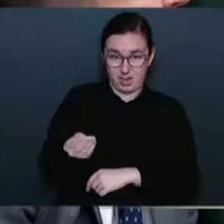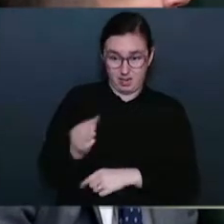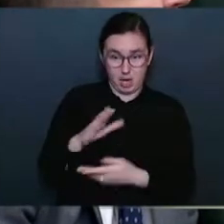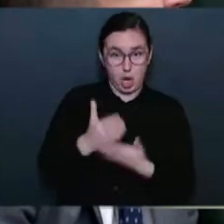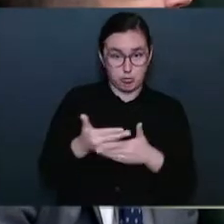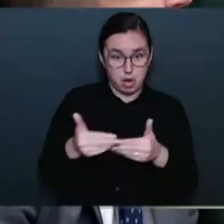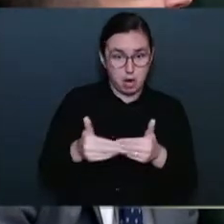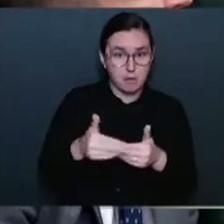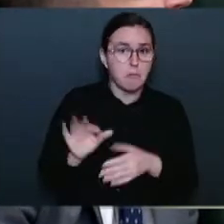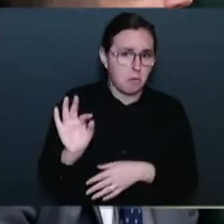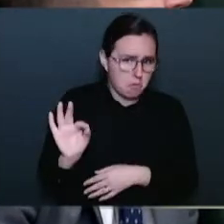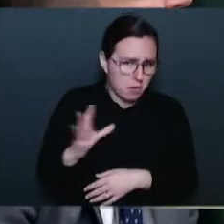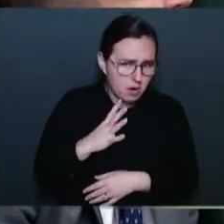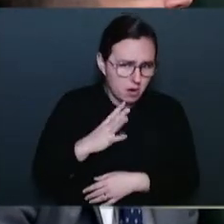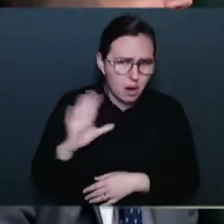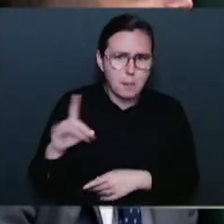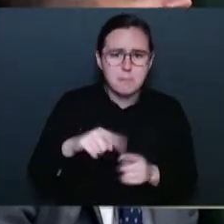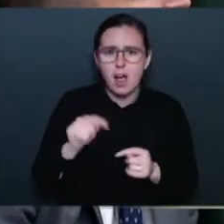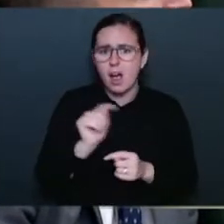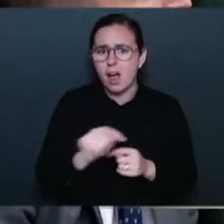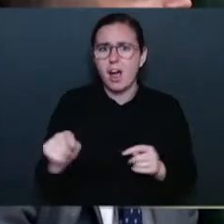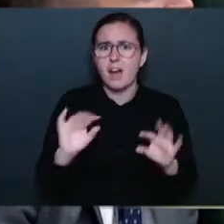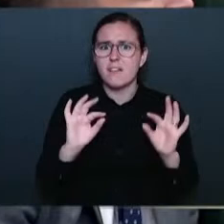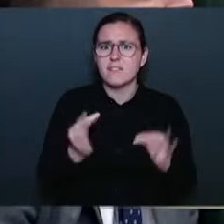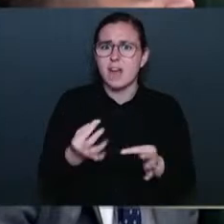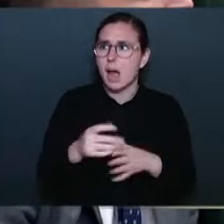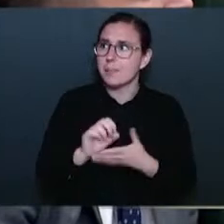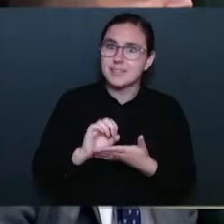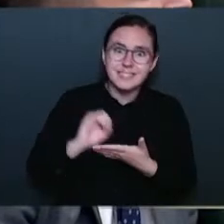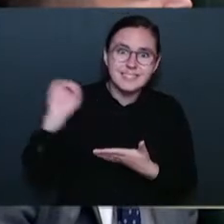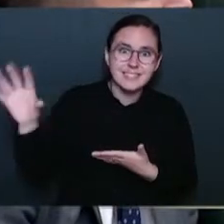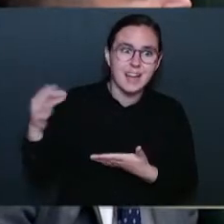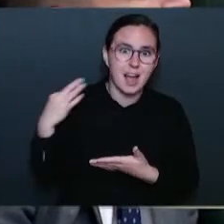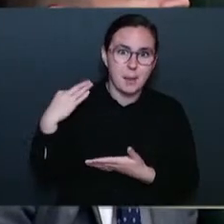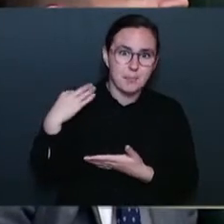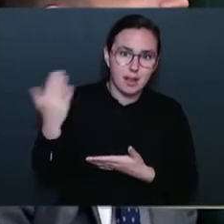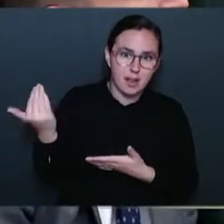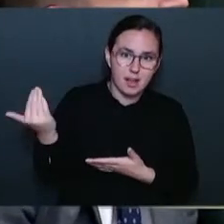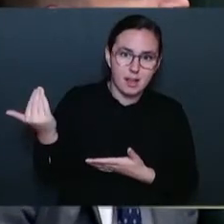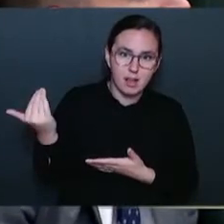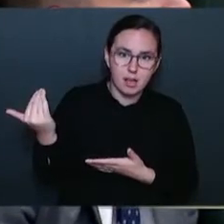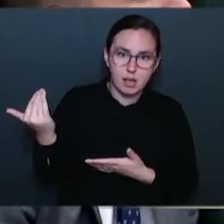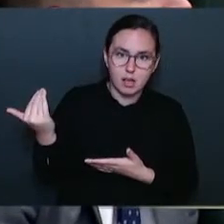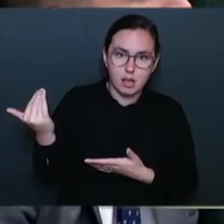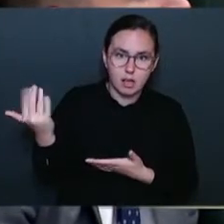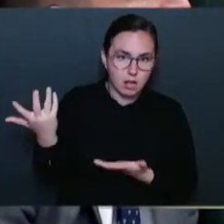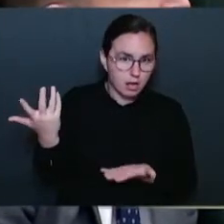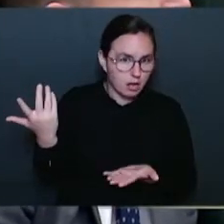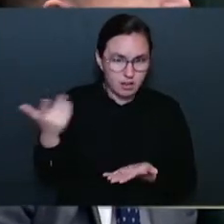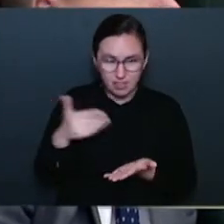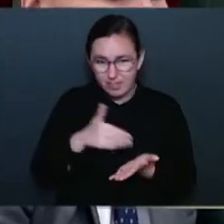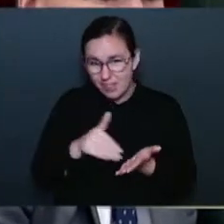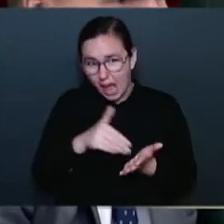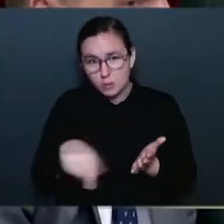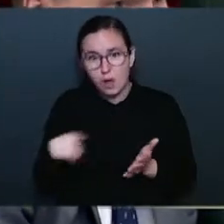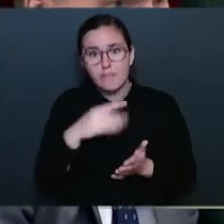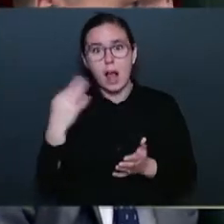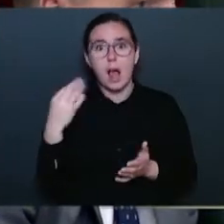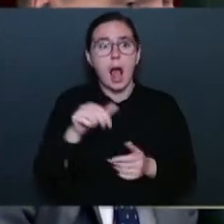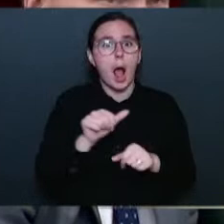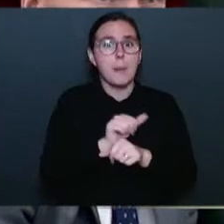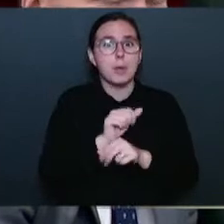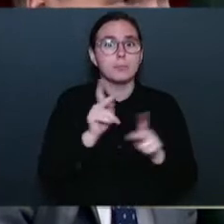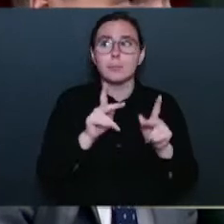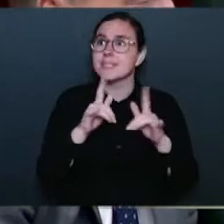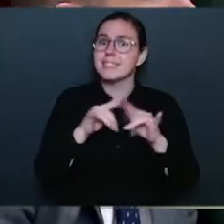apply this means hundreds of thousands of albertans logging onto a government website hoping it doesn't crash and in the past that hasn't worked out so well